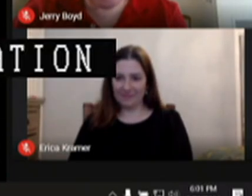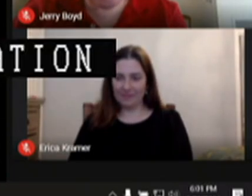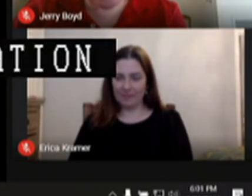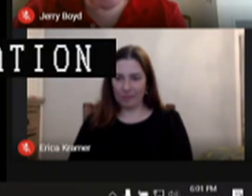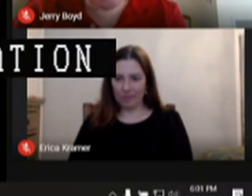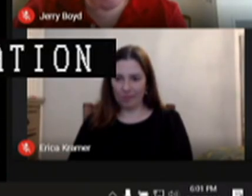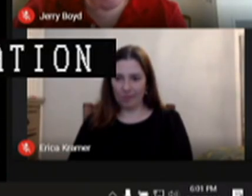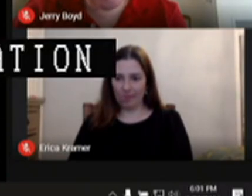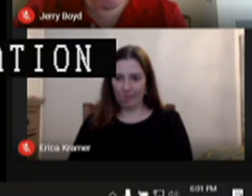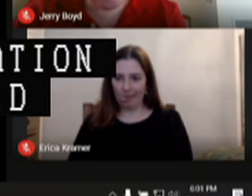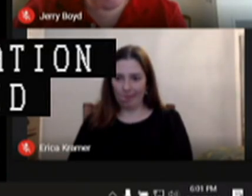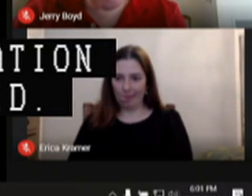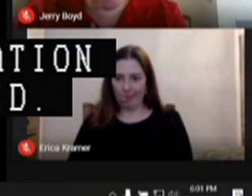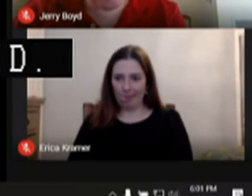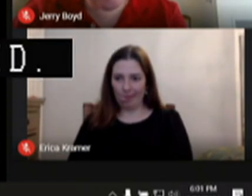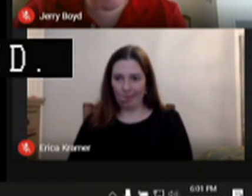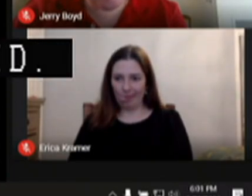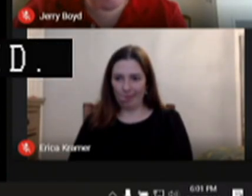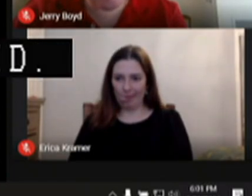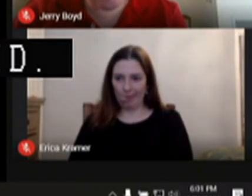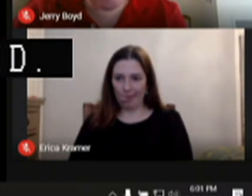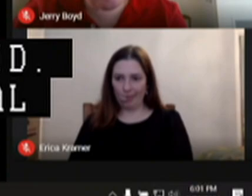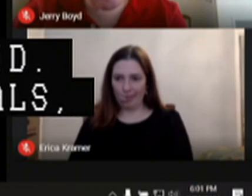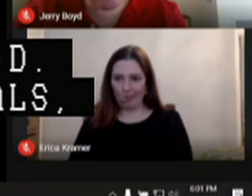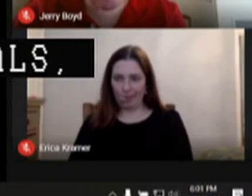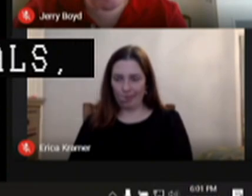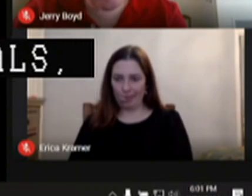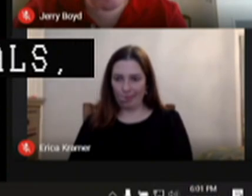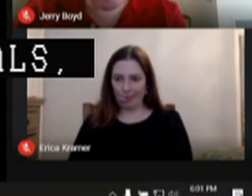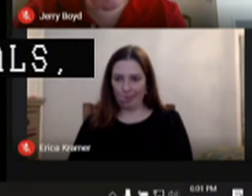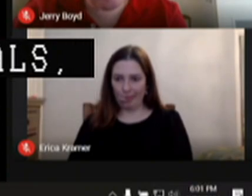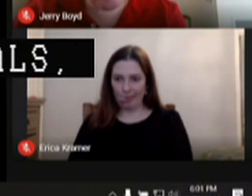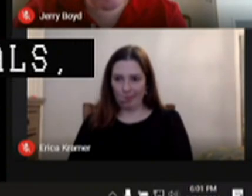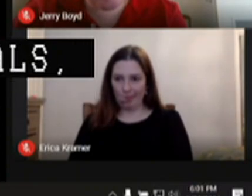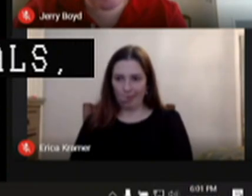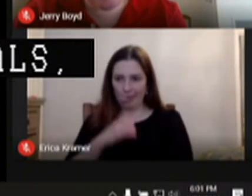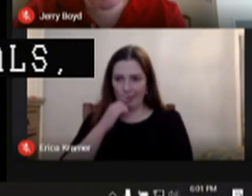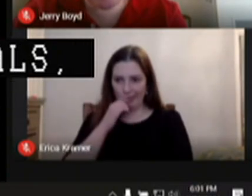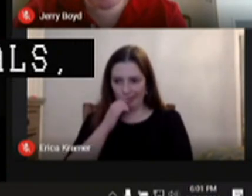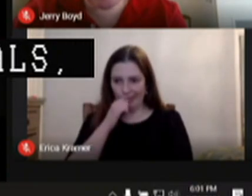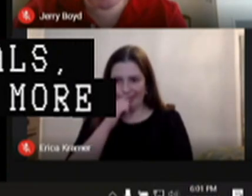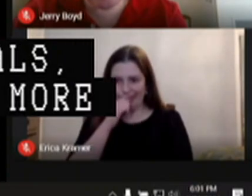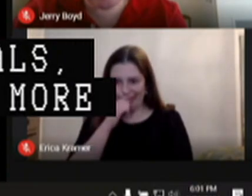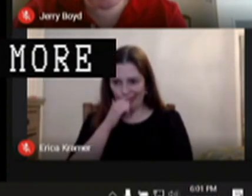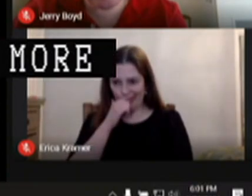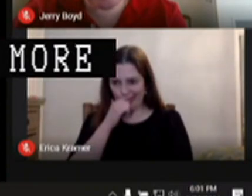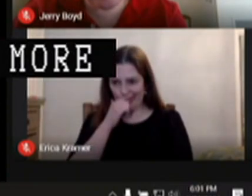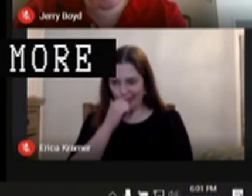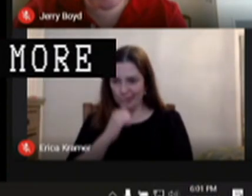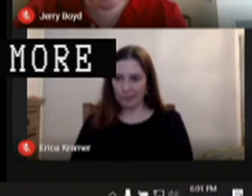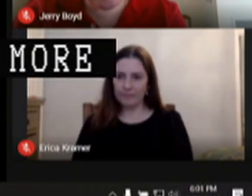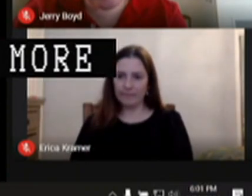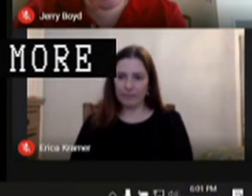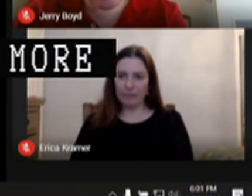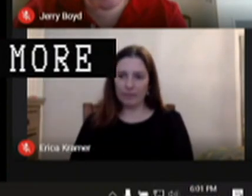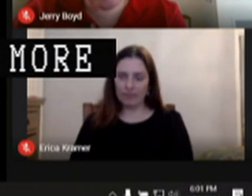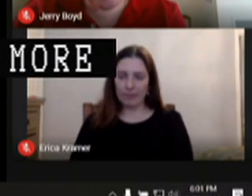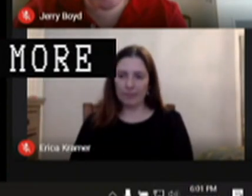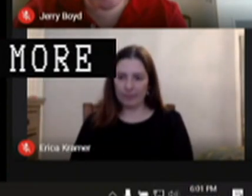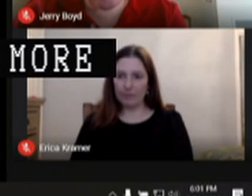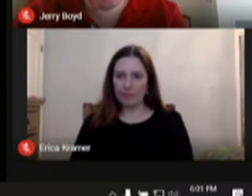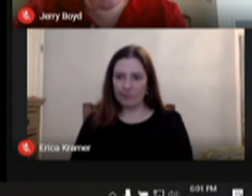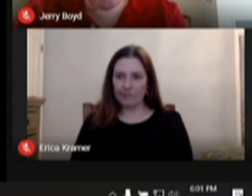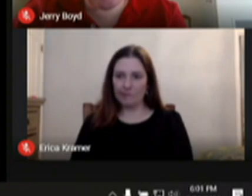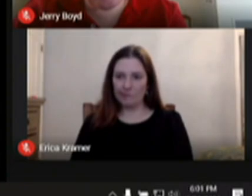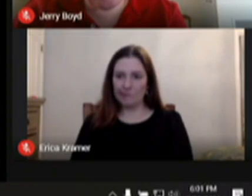using some of those materials, updating the brick to be a more accessible version of the original materials. So here you